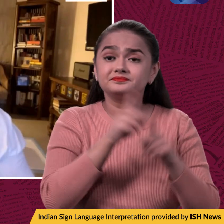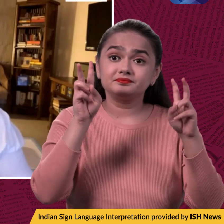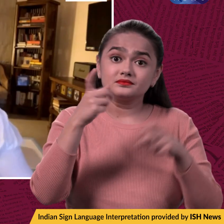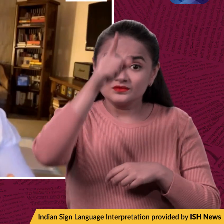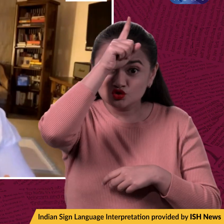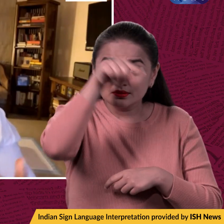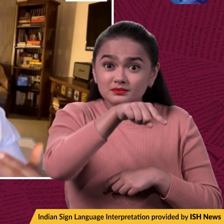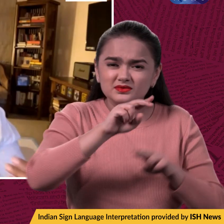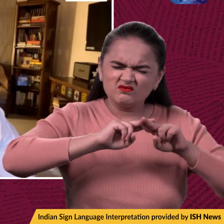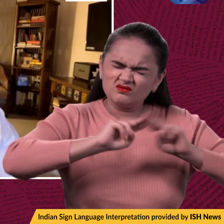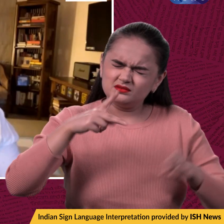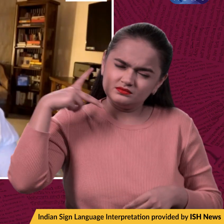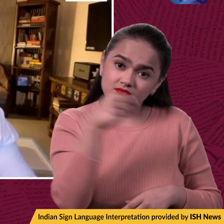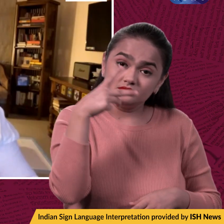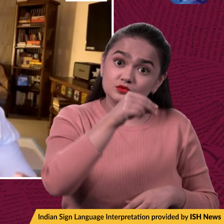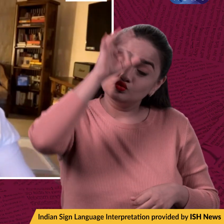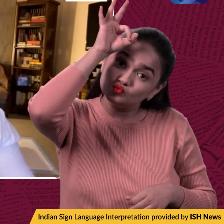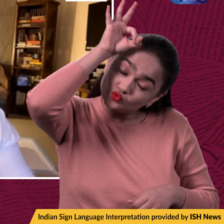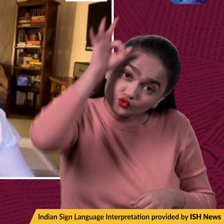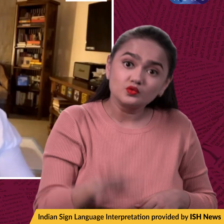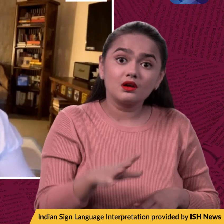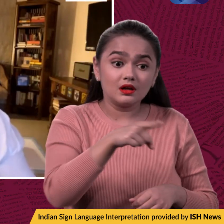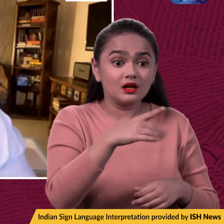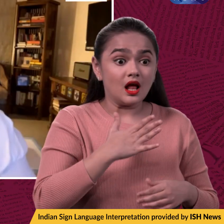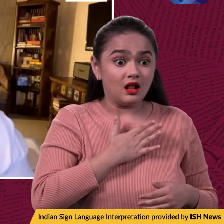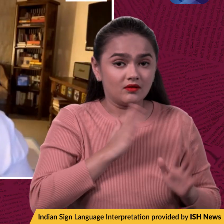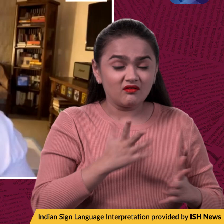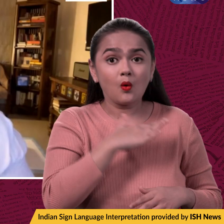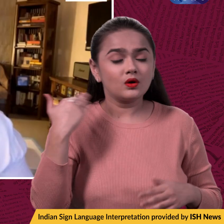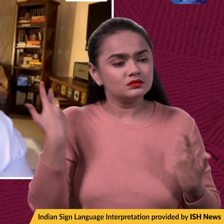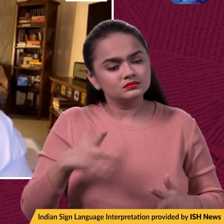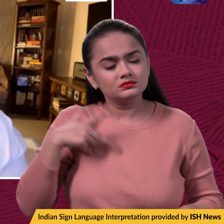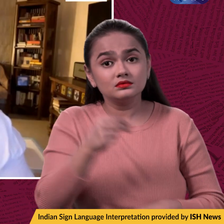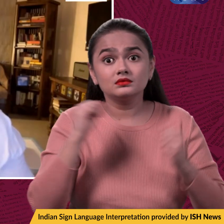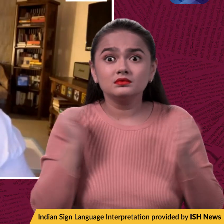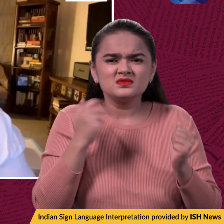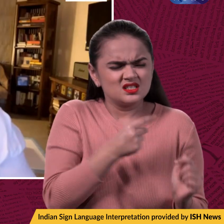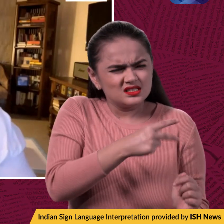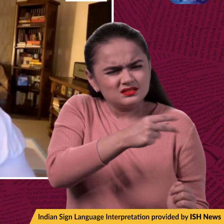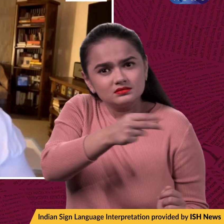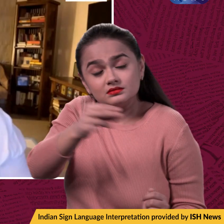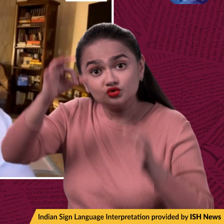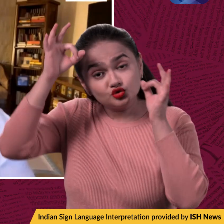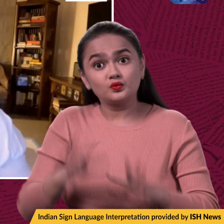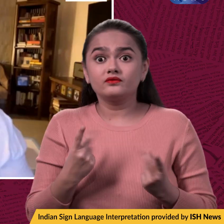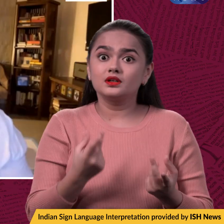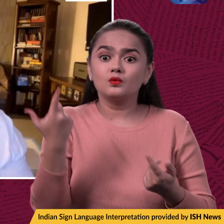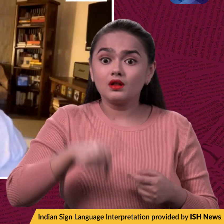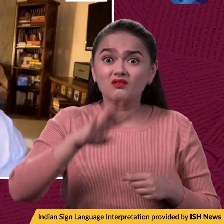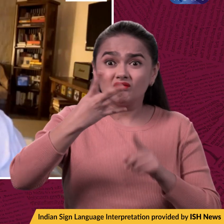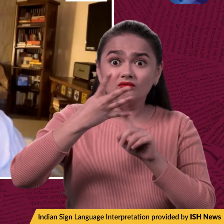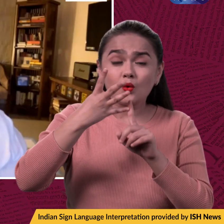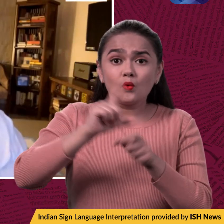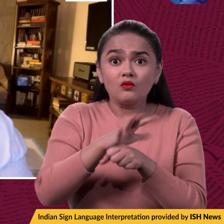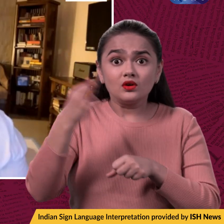quote, Germans will be either vaccinated, cured, or dead by the end of the winter. Germany is currently facing its